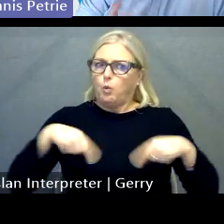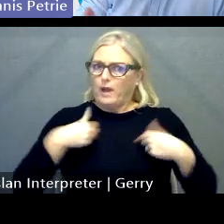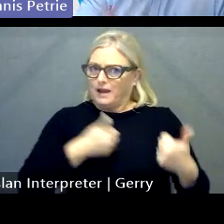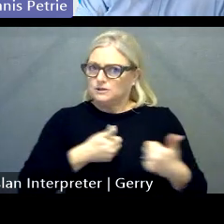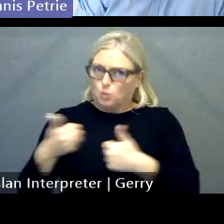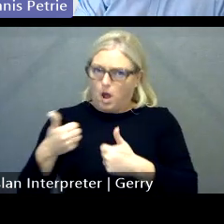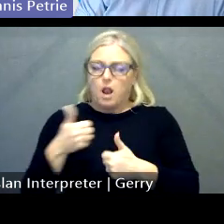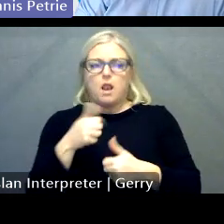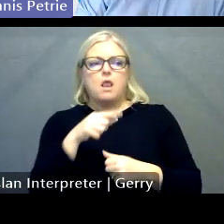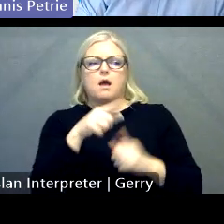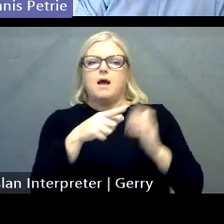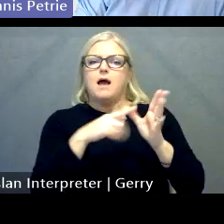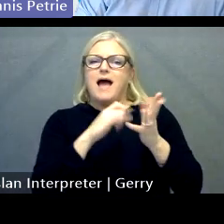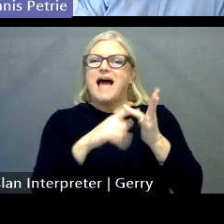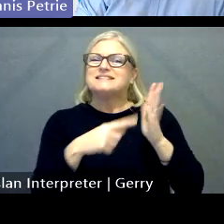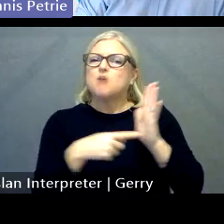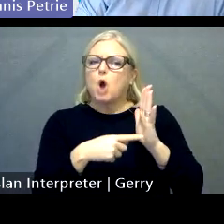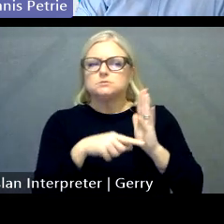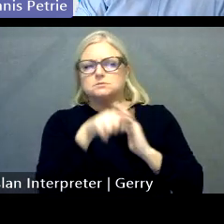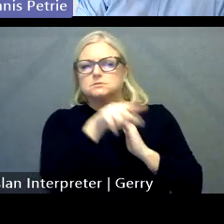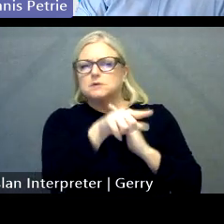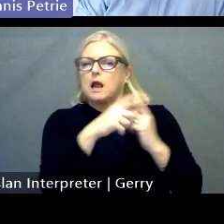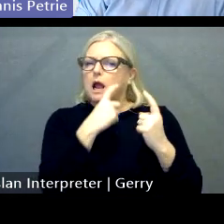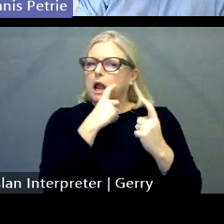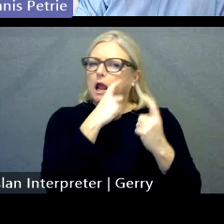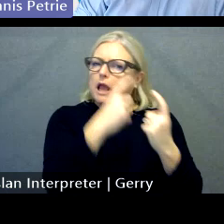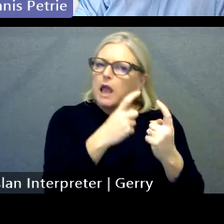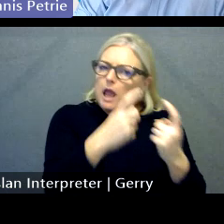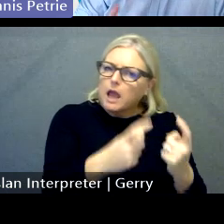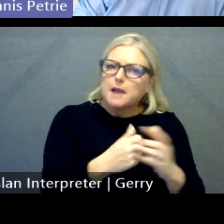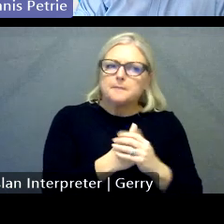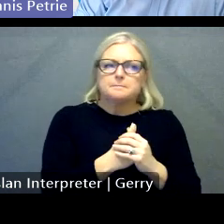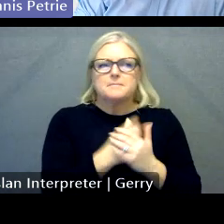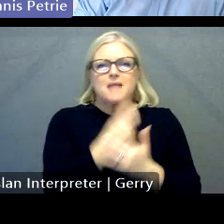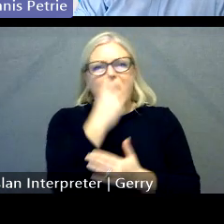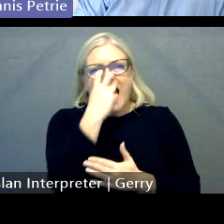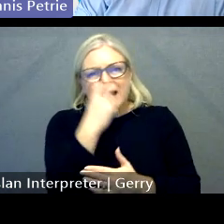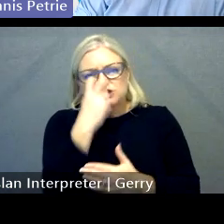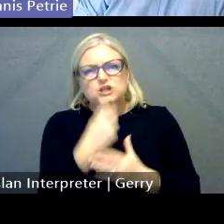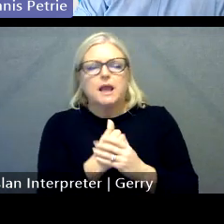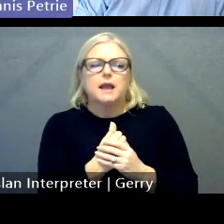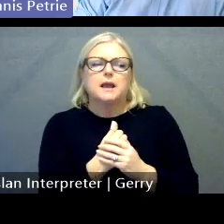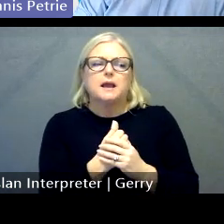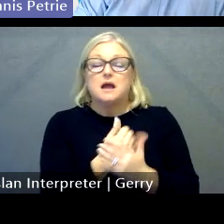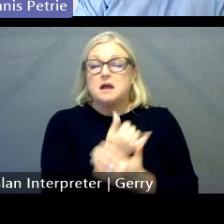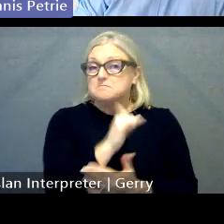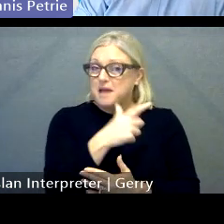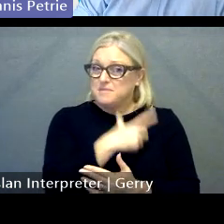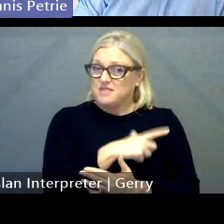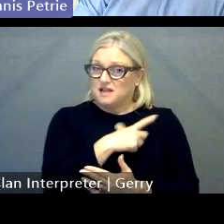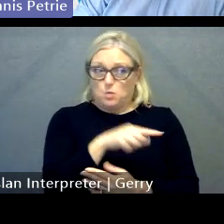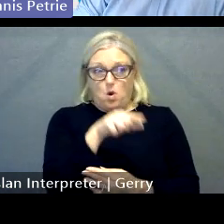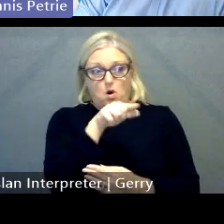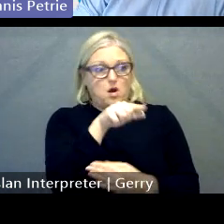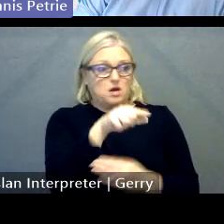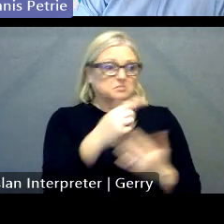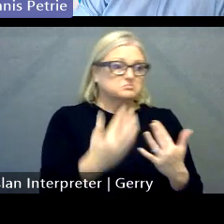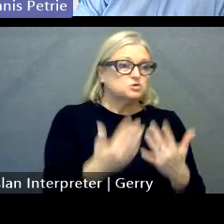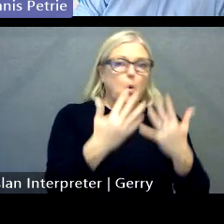So maybe it's not surprising that it's doing slightly better for adults than it is for young people. Next,